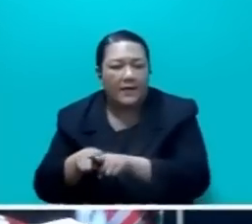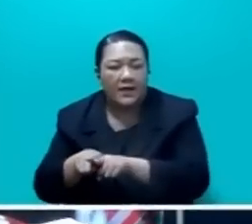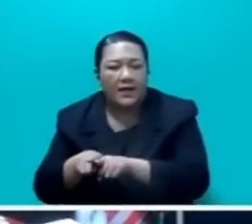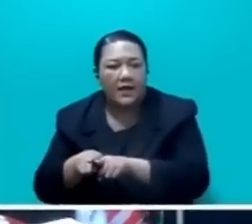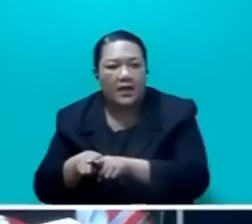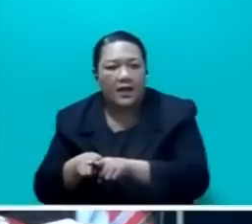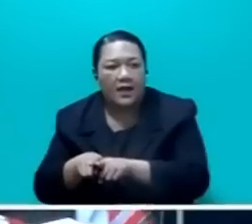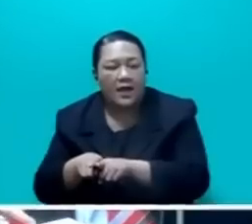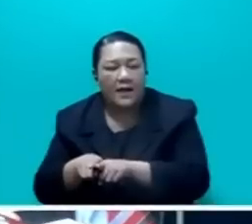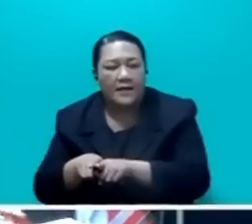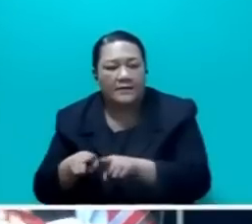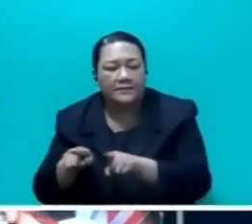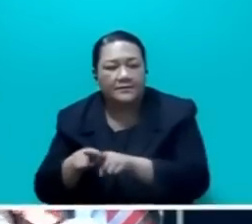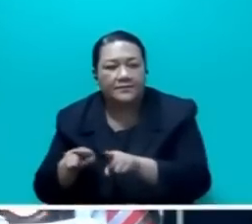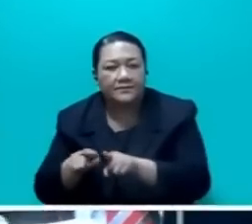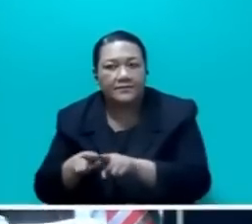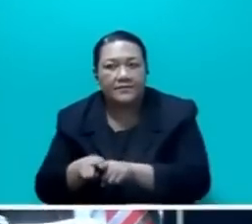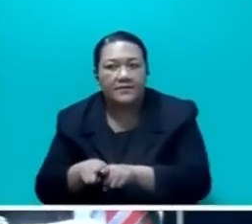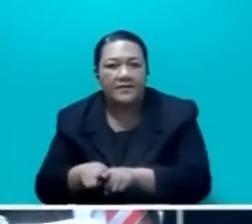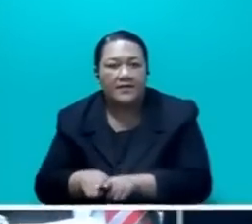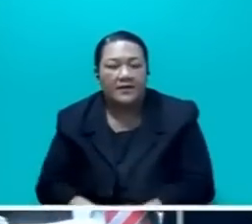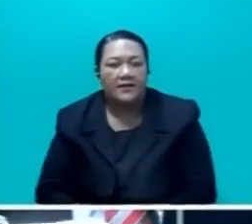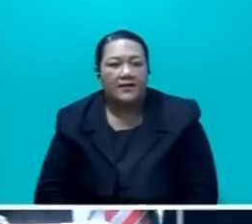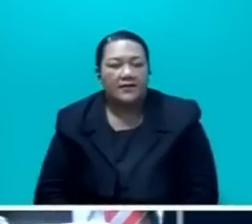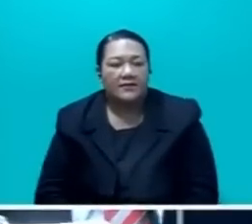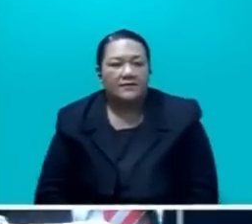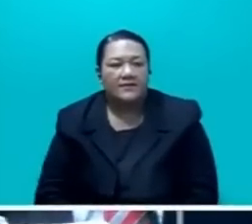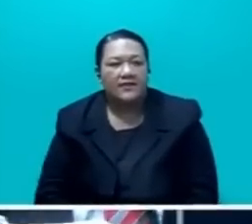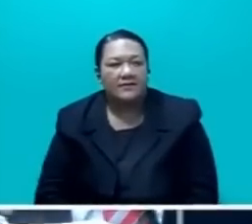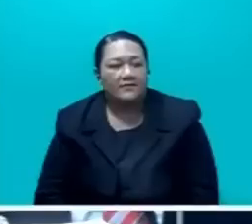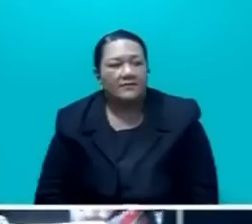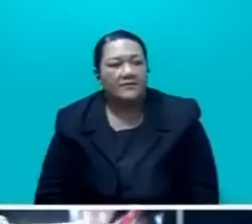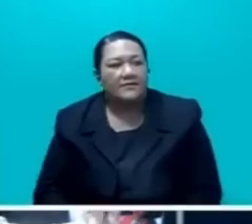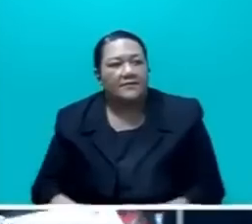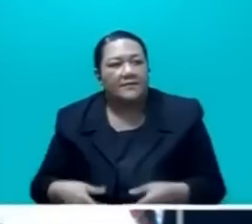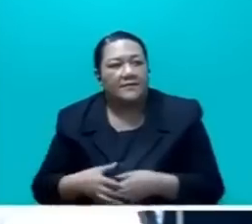Attorney General will work closely with government ministers to have this progress and to ensure that